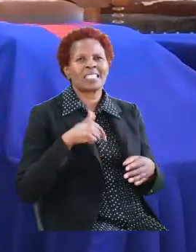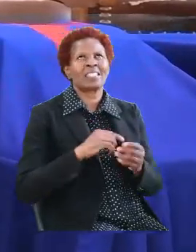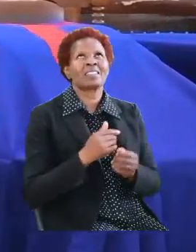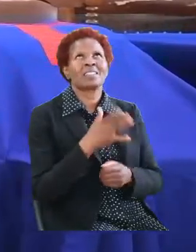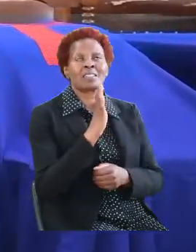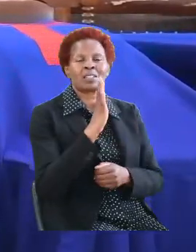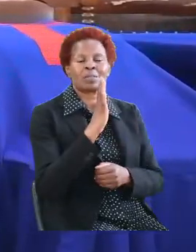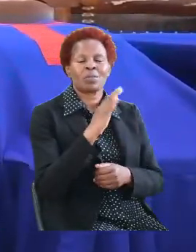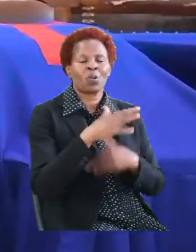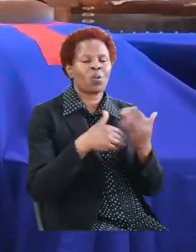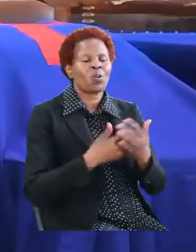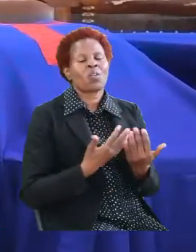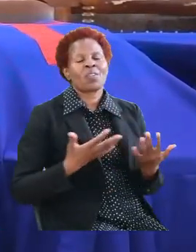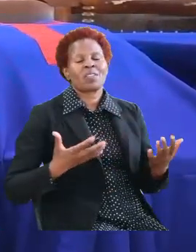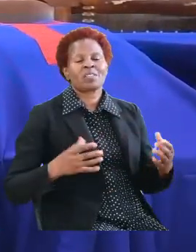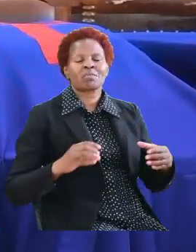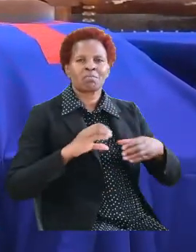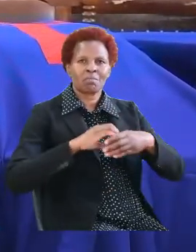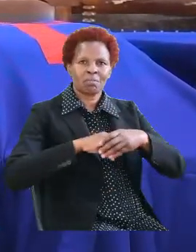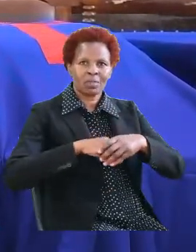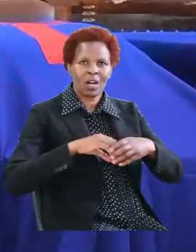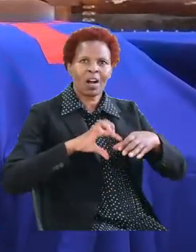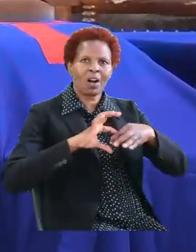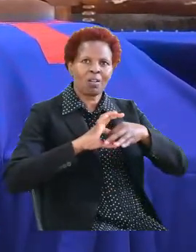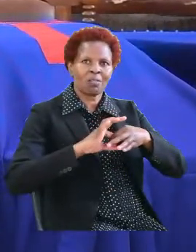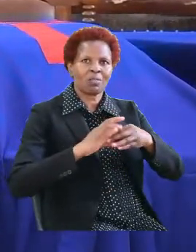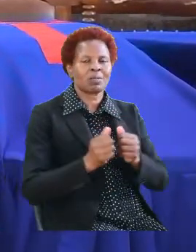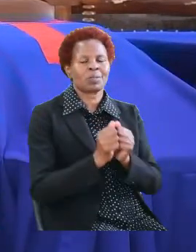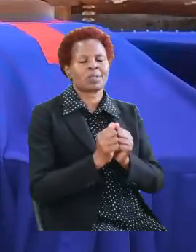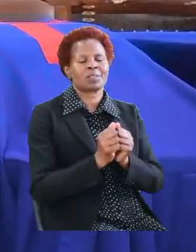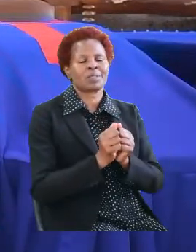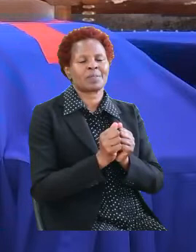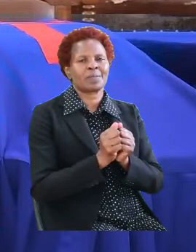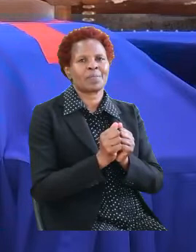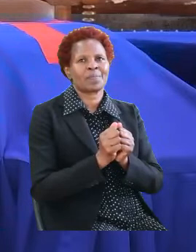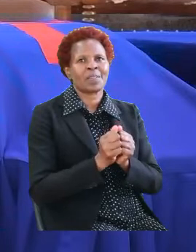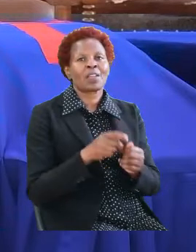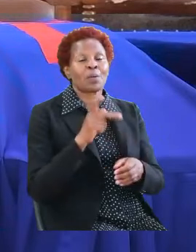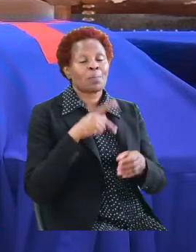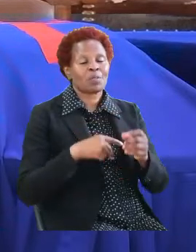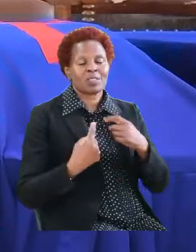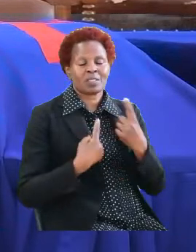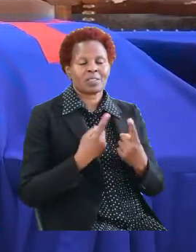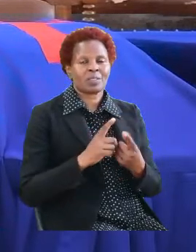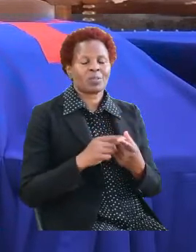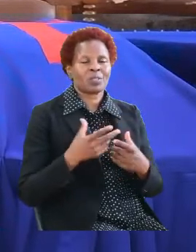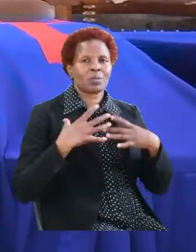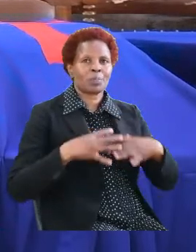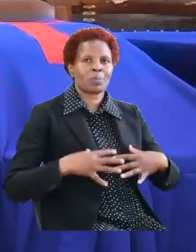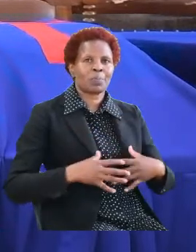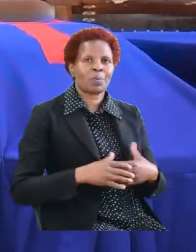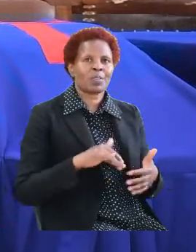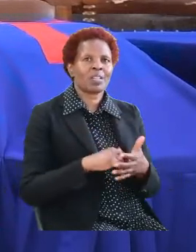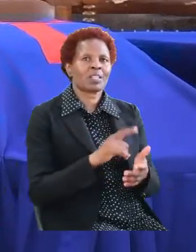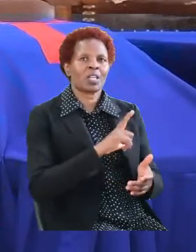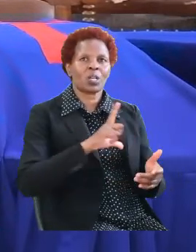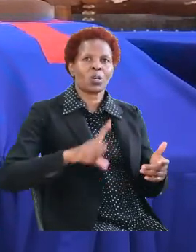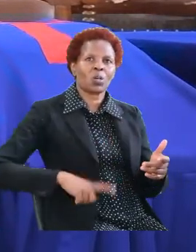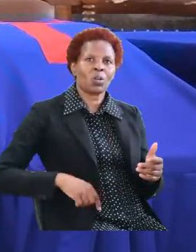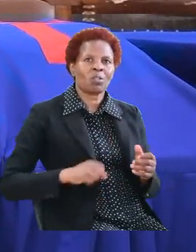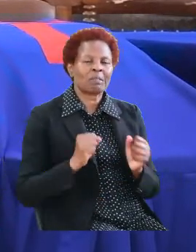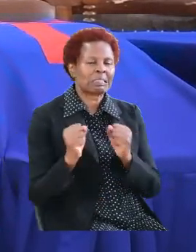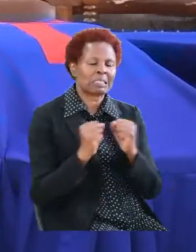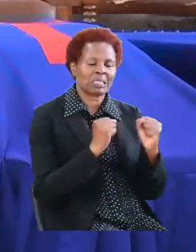all things hold together. And so, Haggai is saying that the Lord shall shake